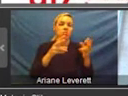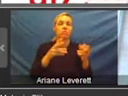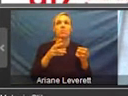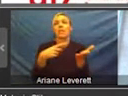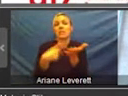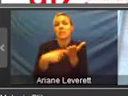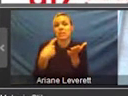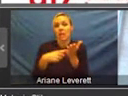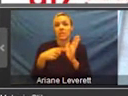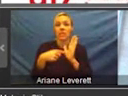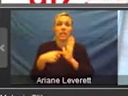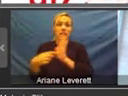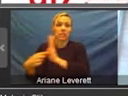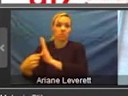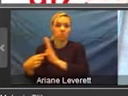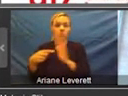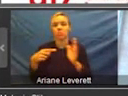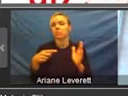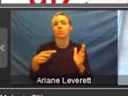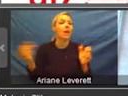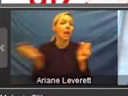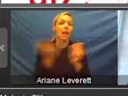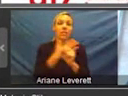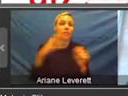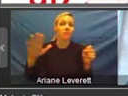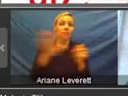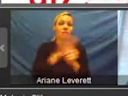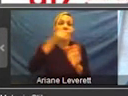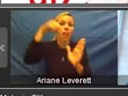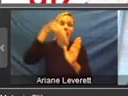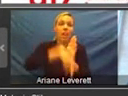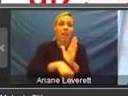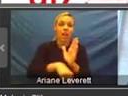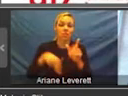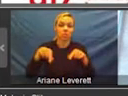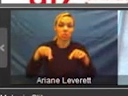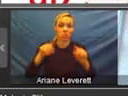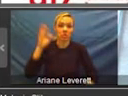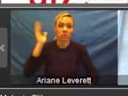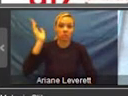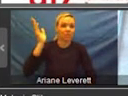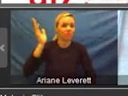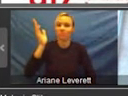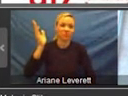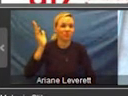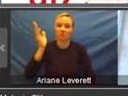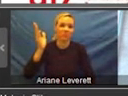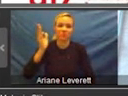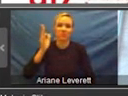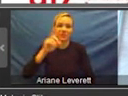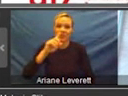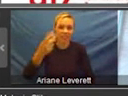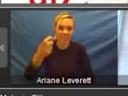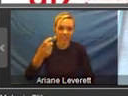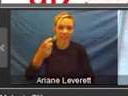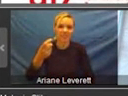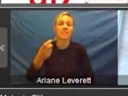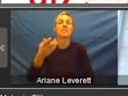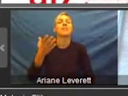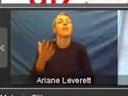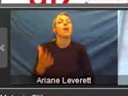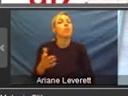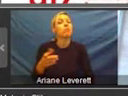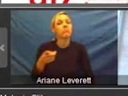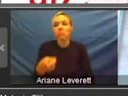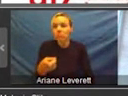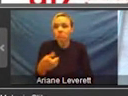certainly not cover everything in full depth in this short presentation, but to make sure that the stuff that is most important